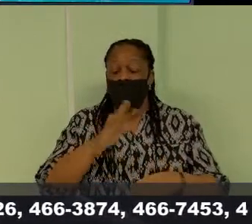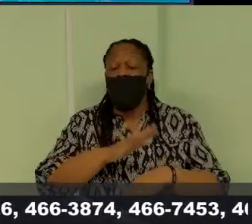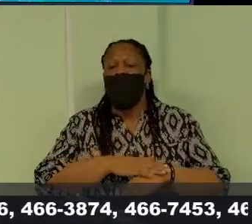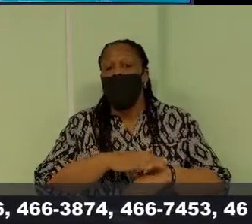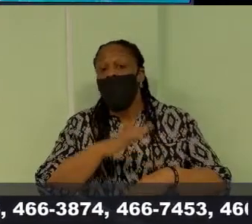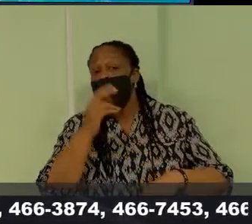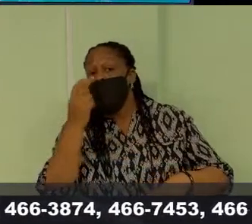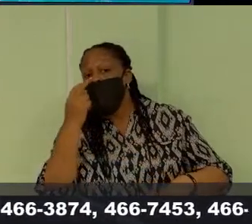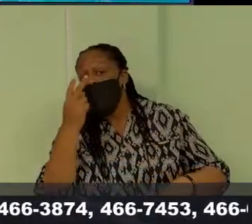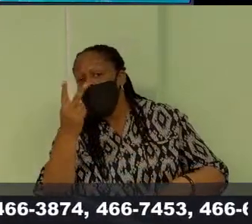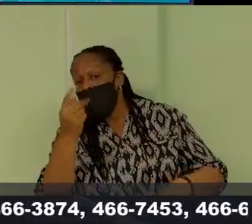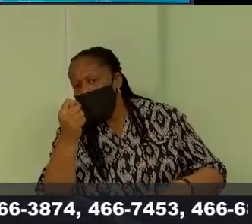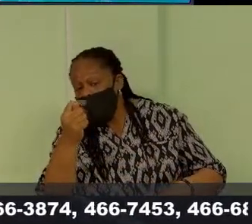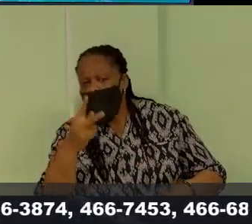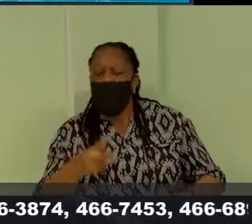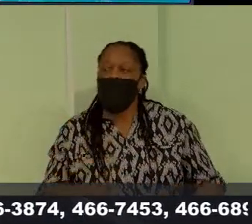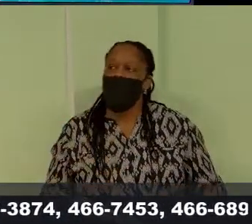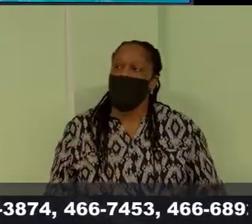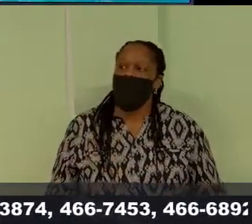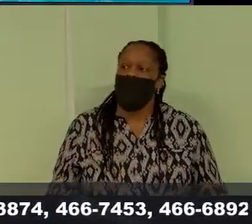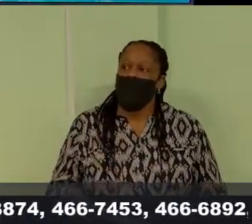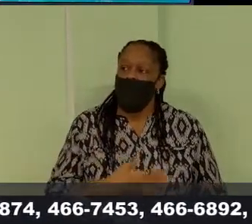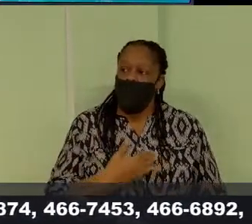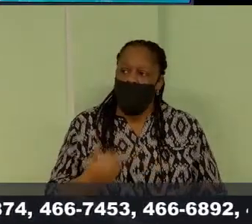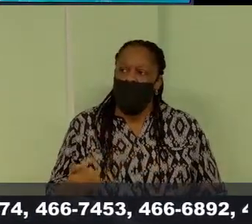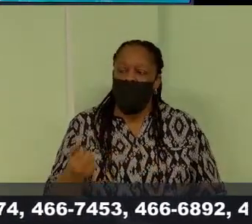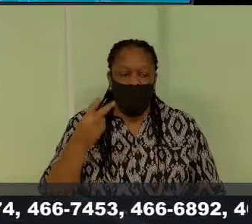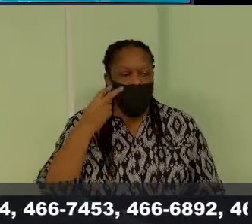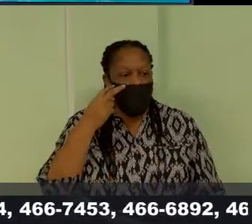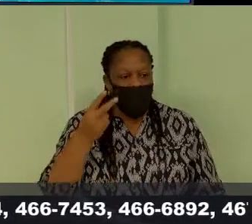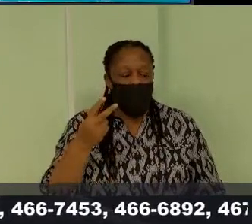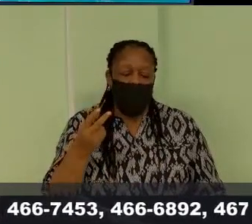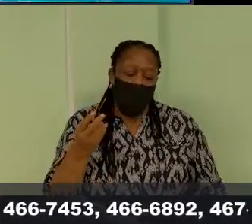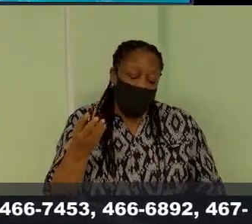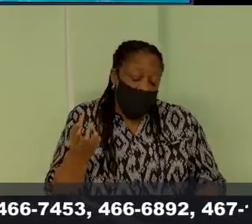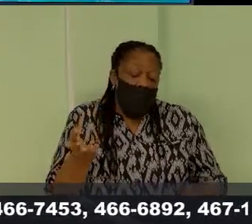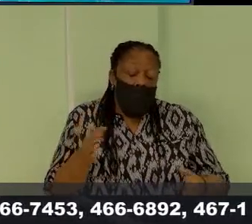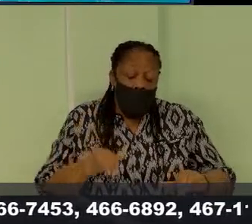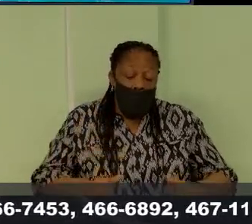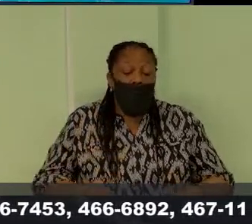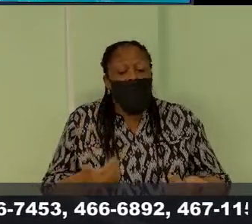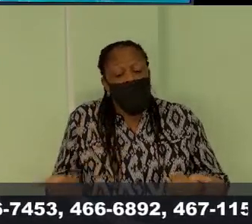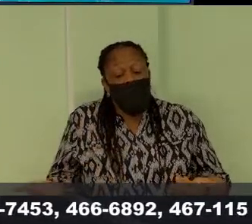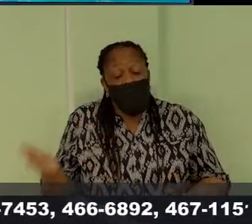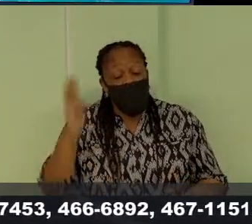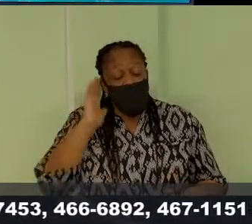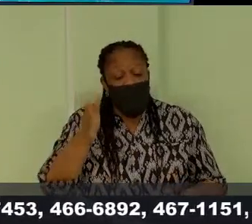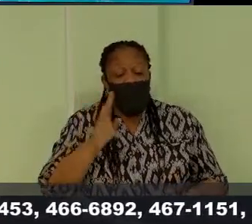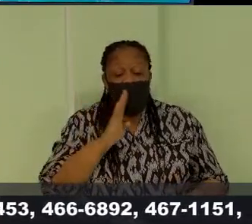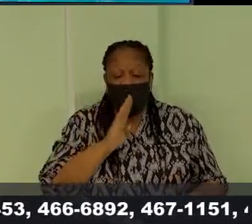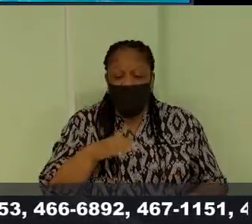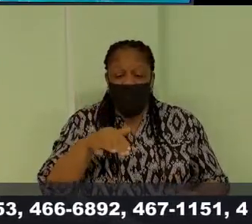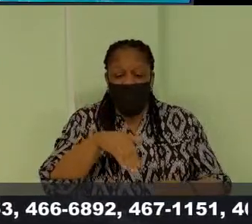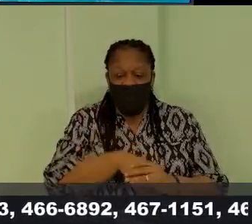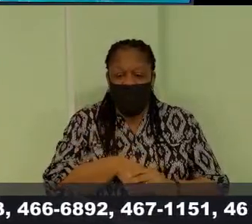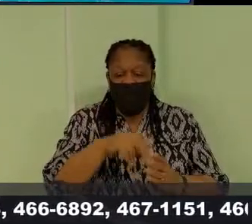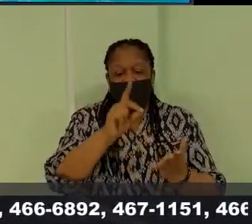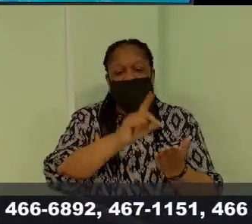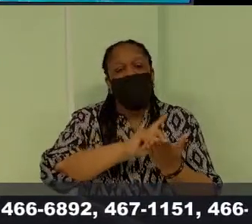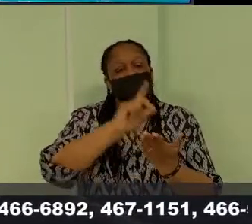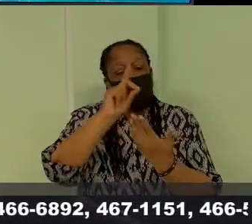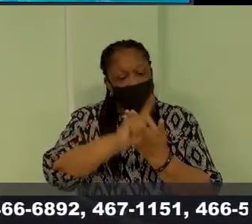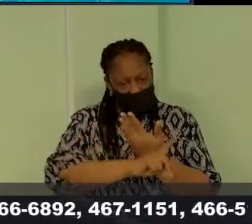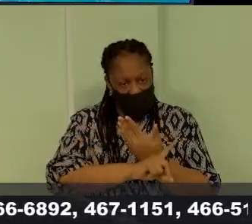shows will be virtual, and depending on the state of affairs in December, we can see how many other events can